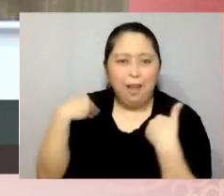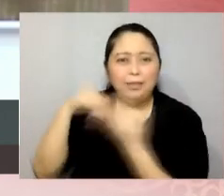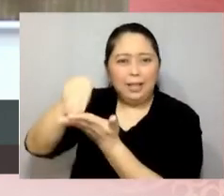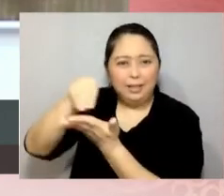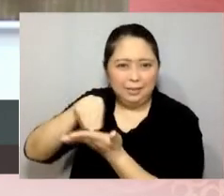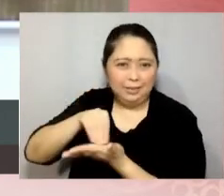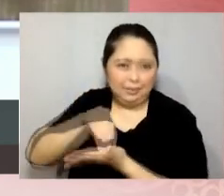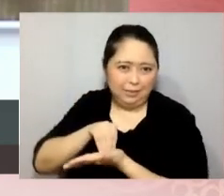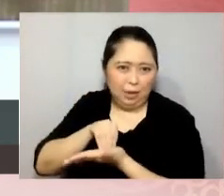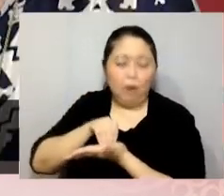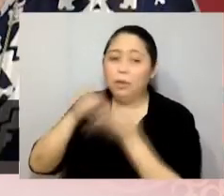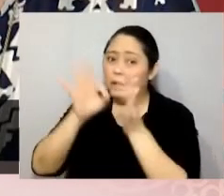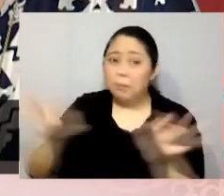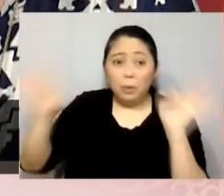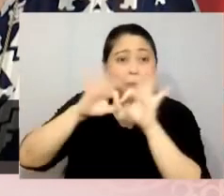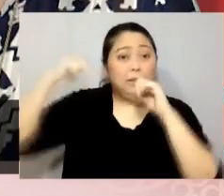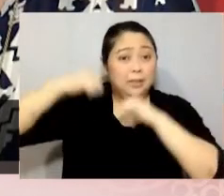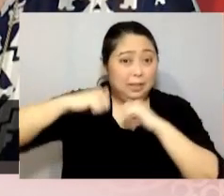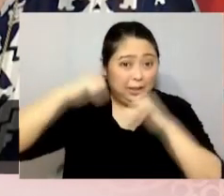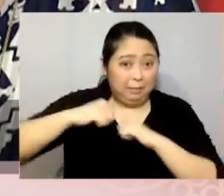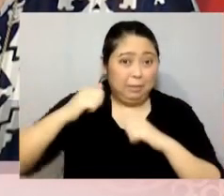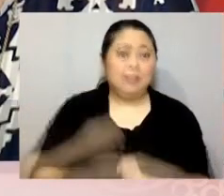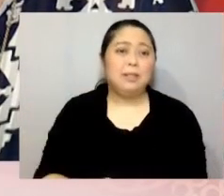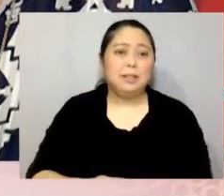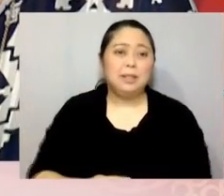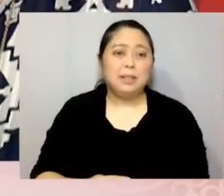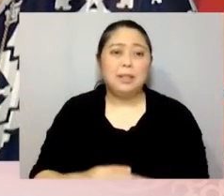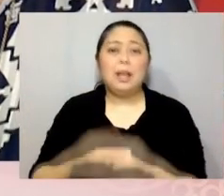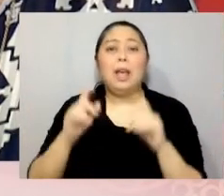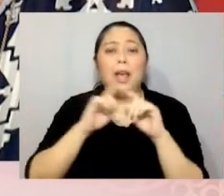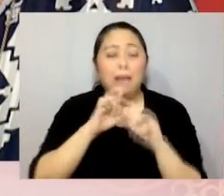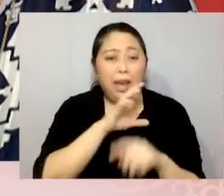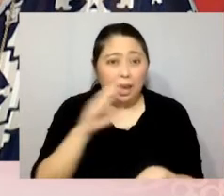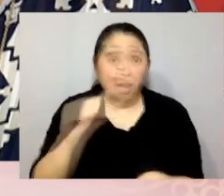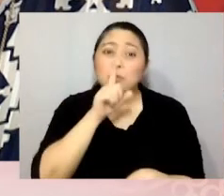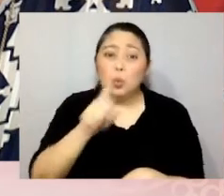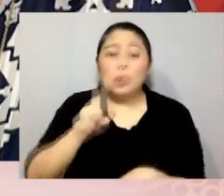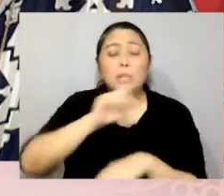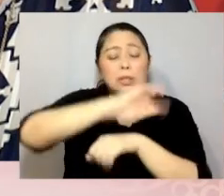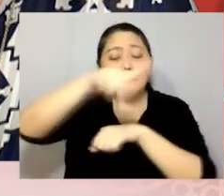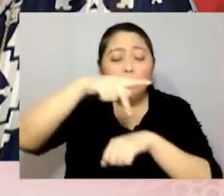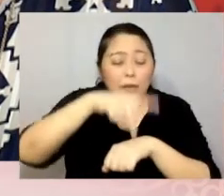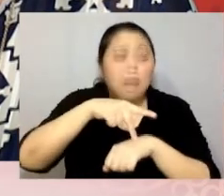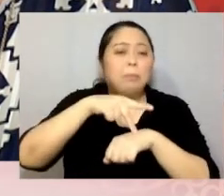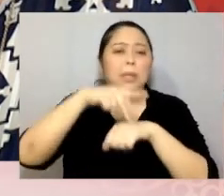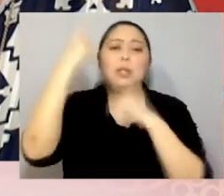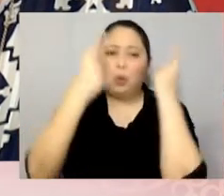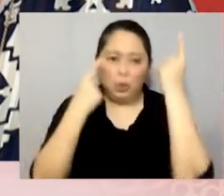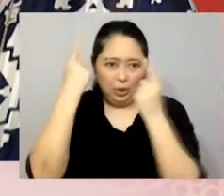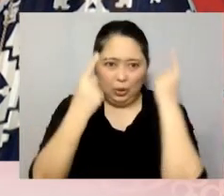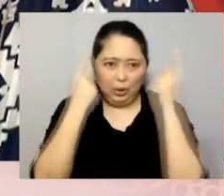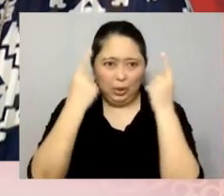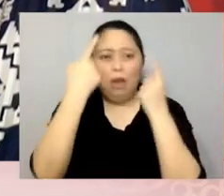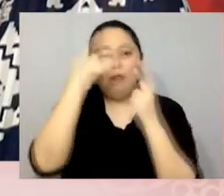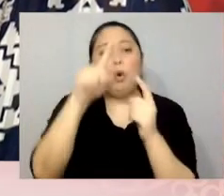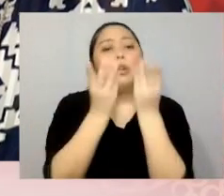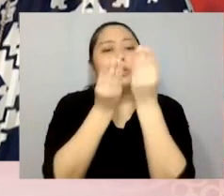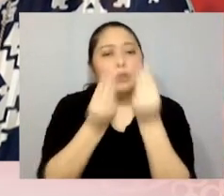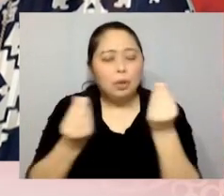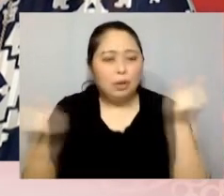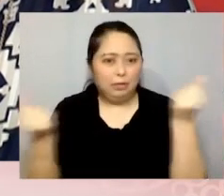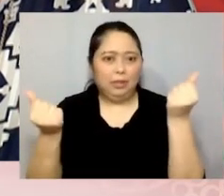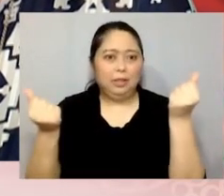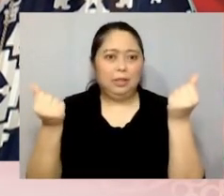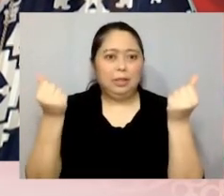essential agreements. So kailangan natin talaga i-resolve ito. I repeat, it is a national interest of the Republic of the Philippines